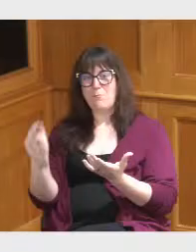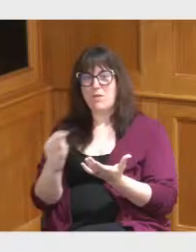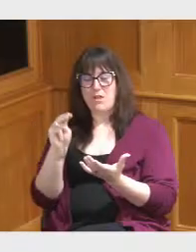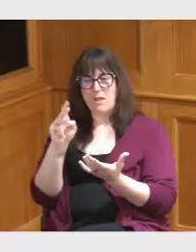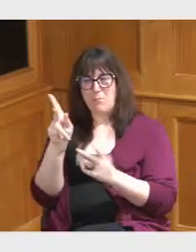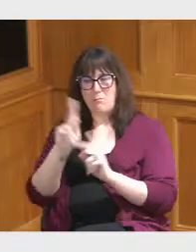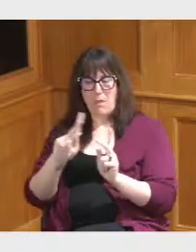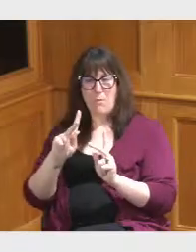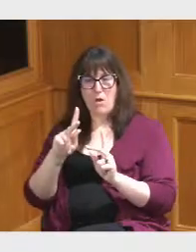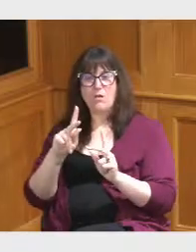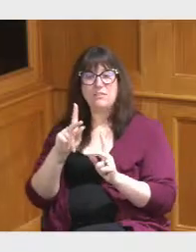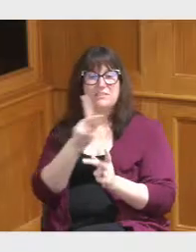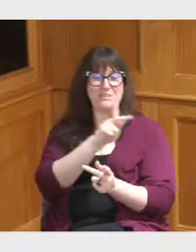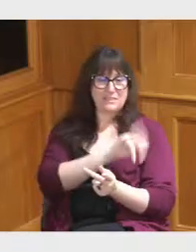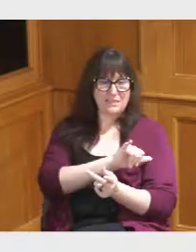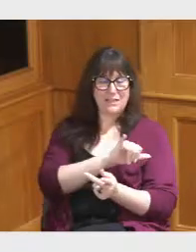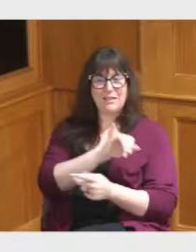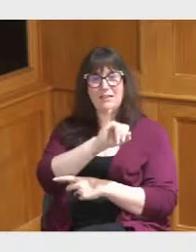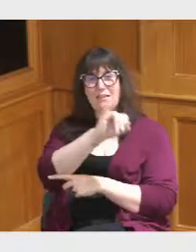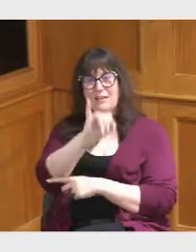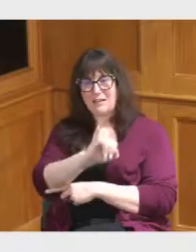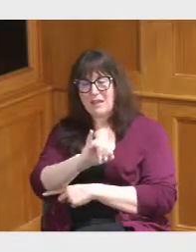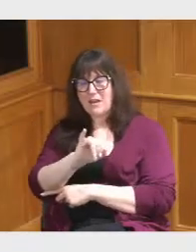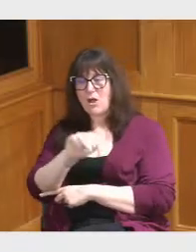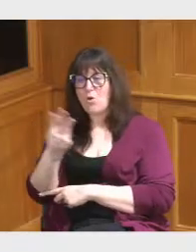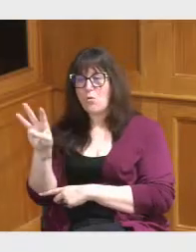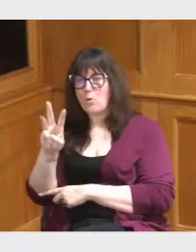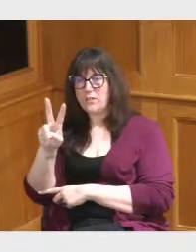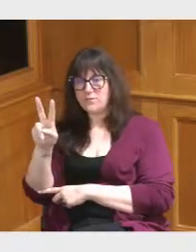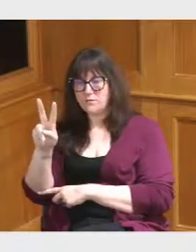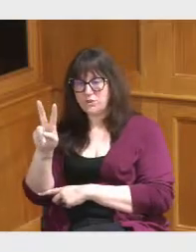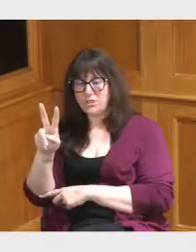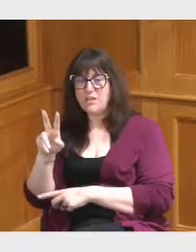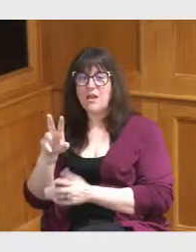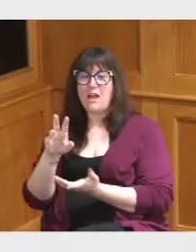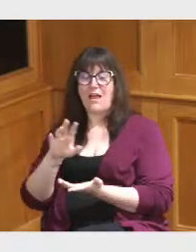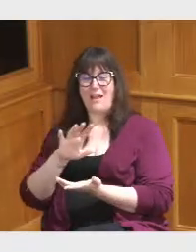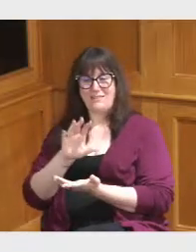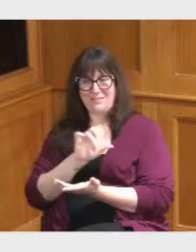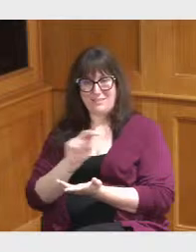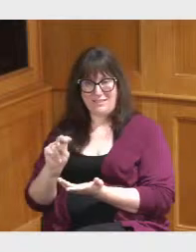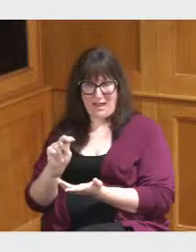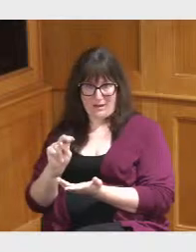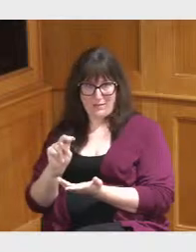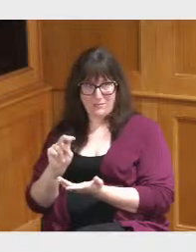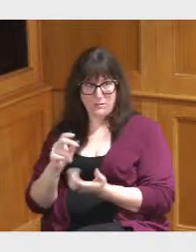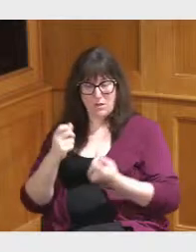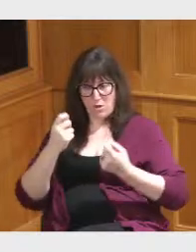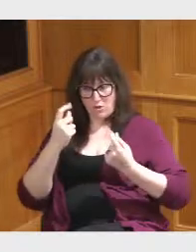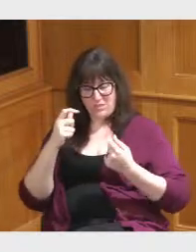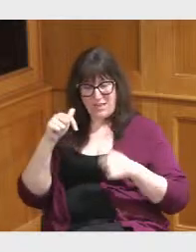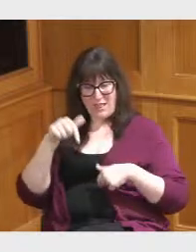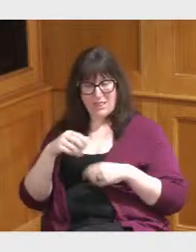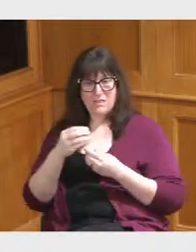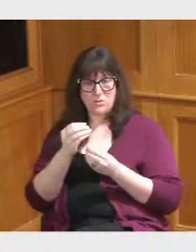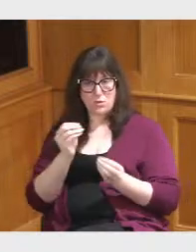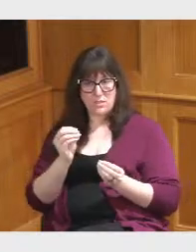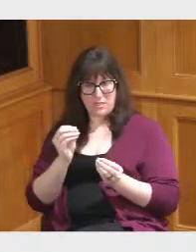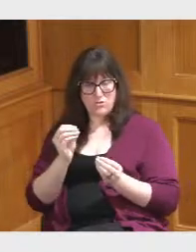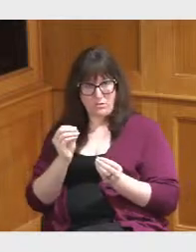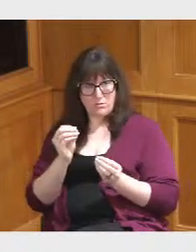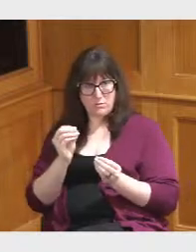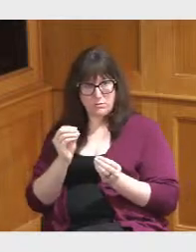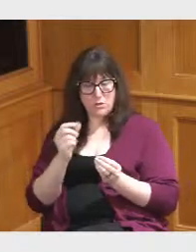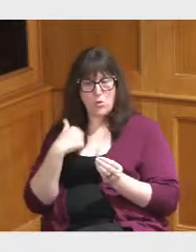Kentucky, Indiana, West Virginia, and the Cincinnati region of Ohio. Our legacy organization, CODA and Life Center, we have